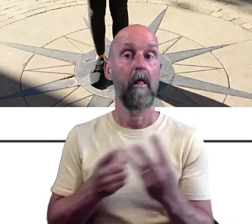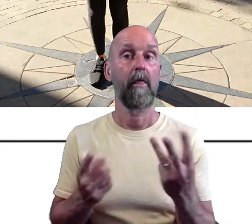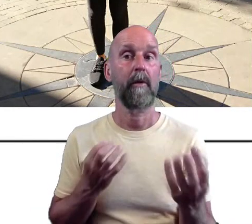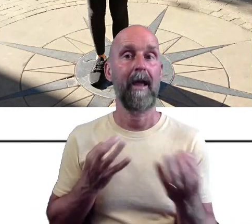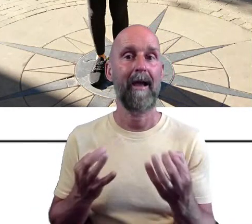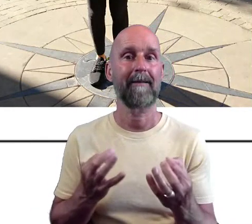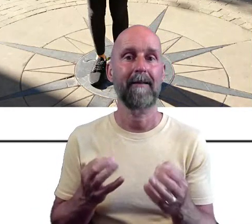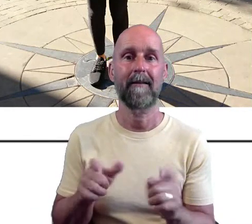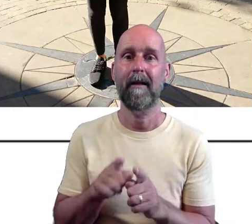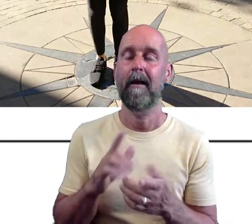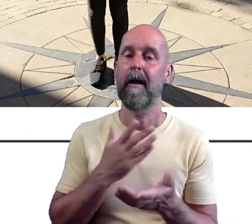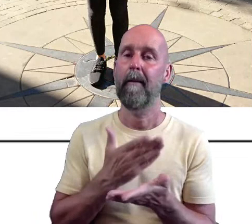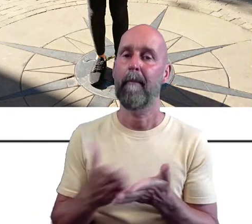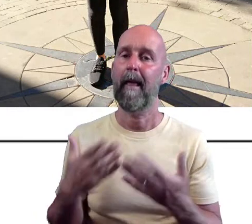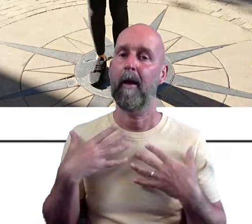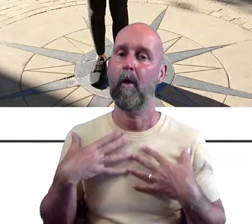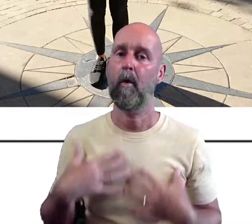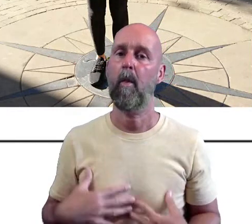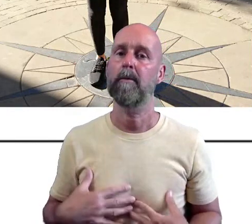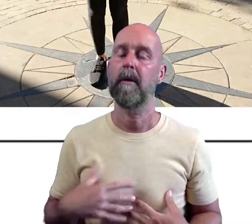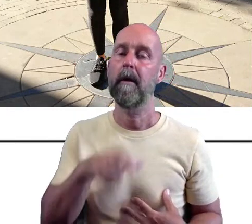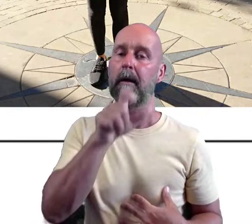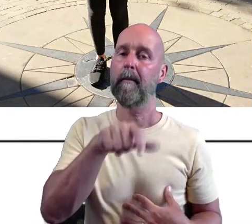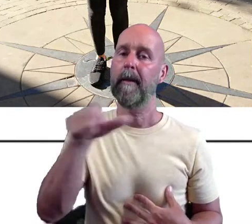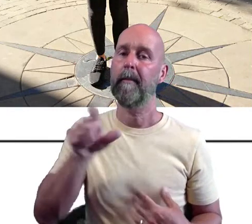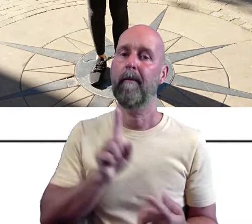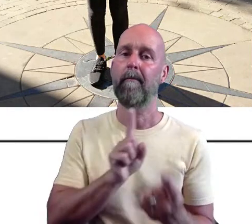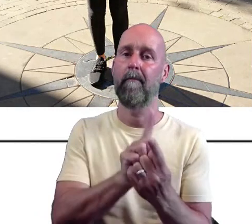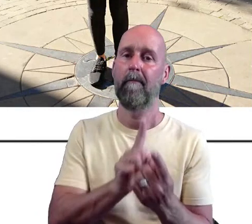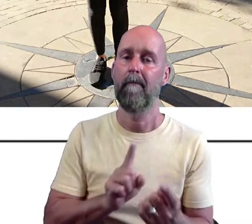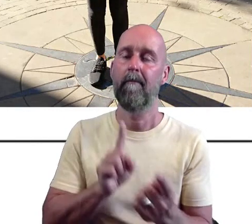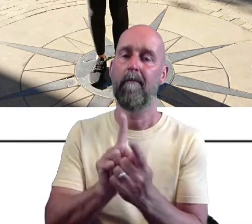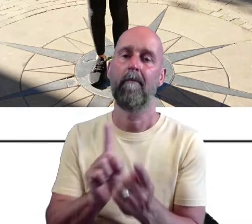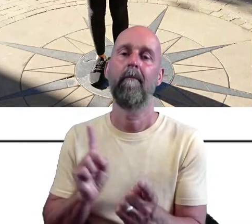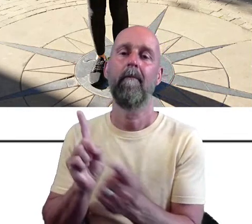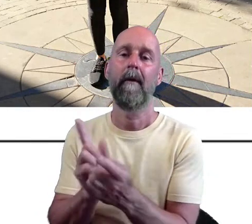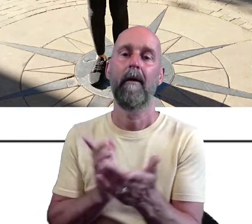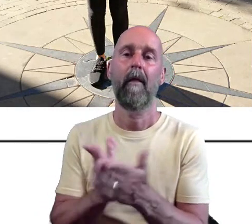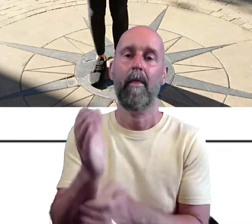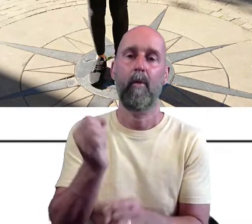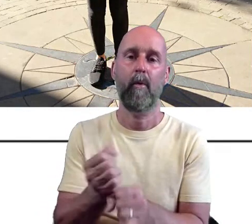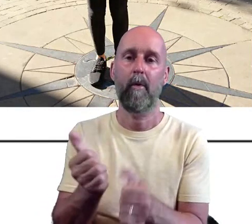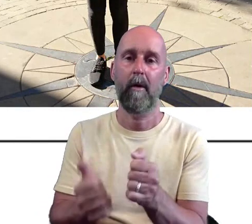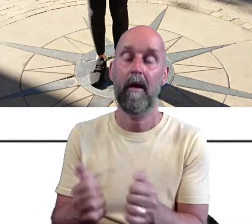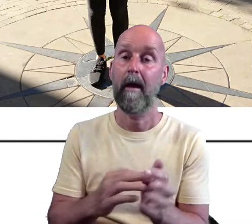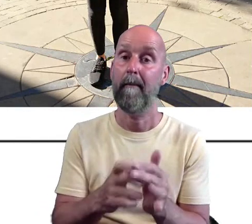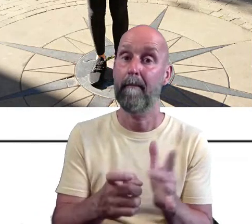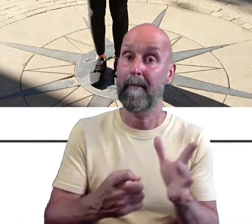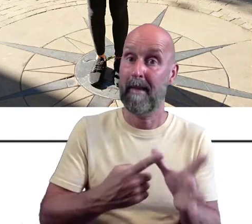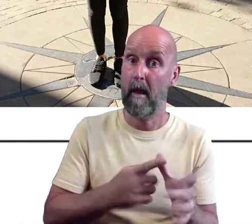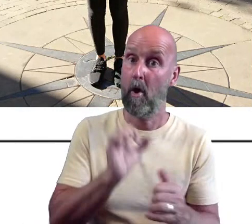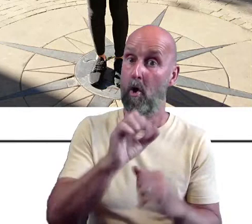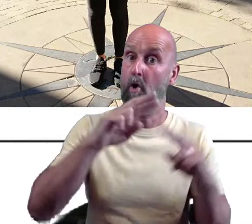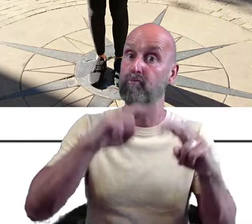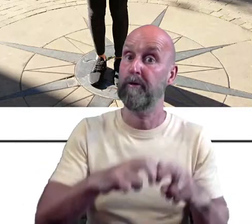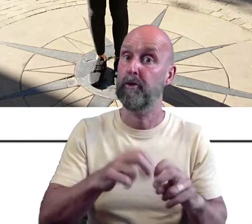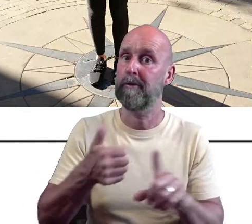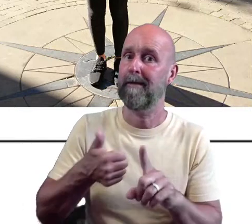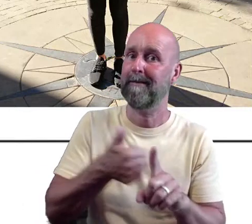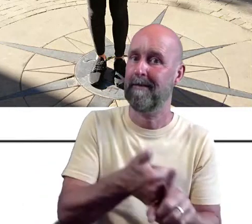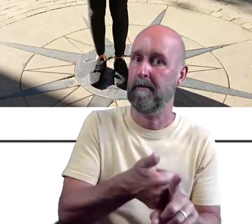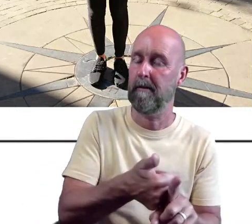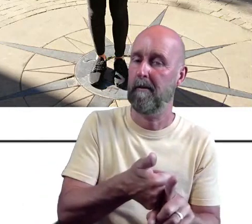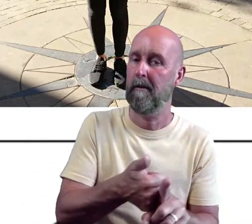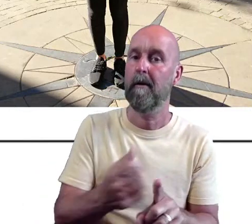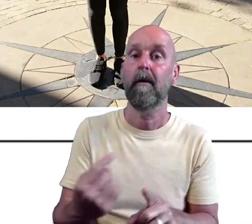plain clothes that players encountered at different points in the experience. And these were Mia's research assistants. And in the game's